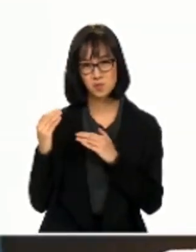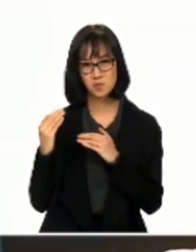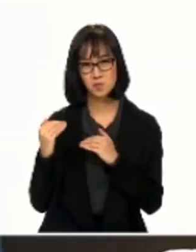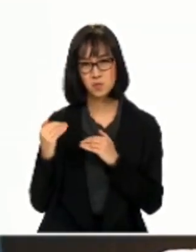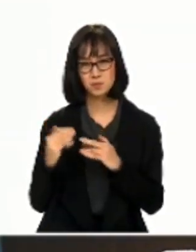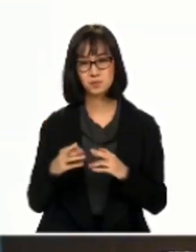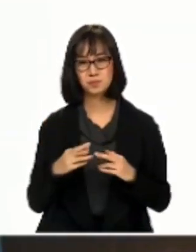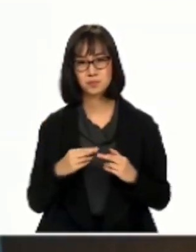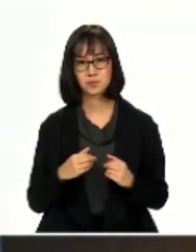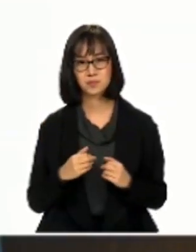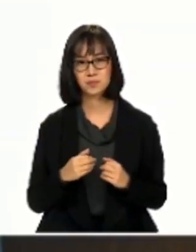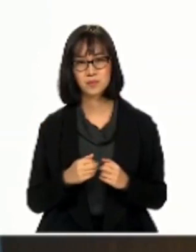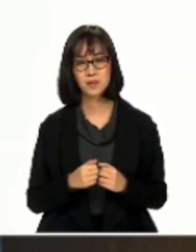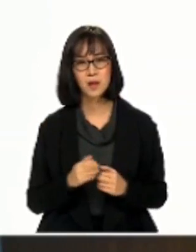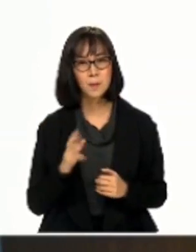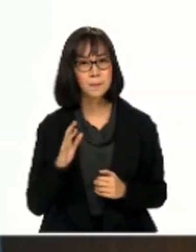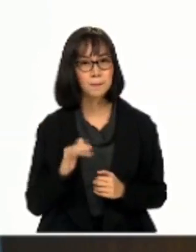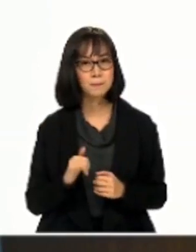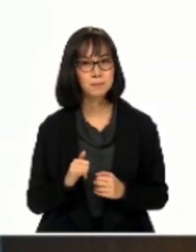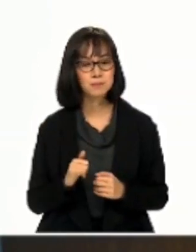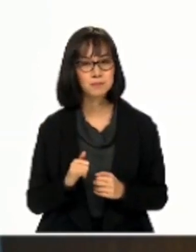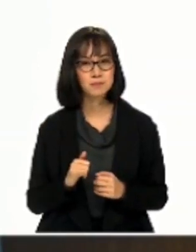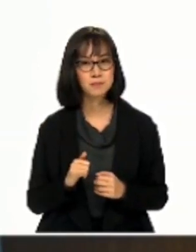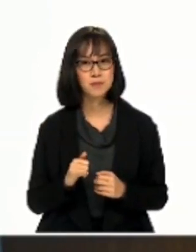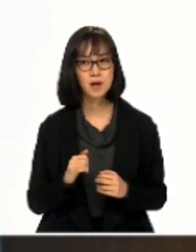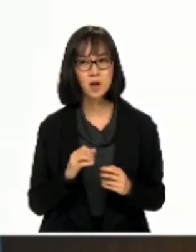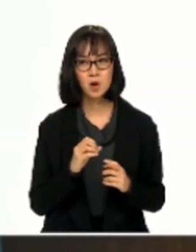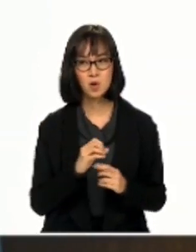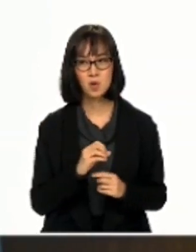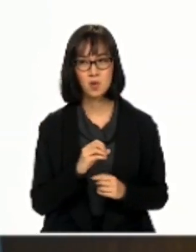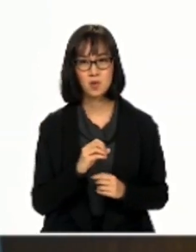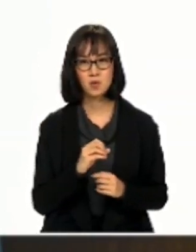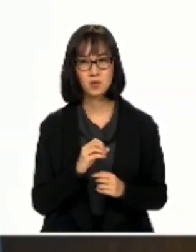bills filed by the original